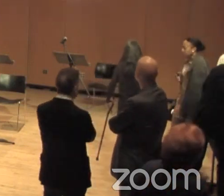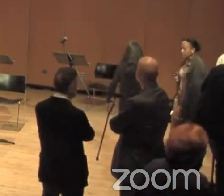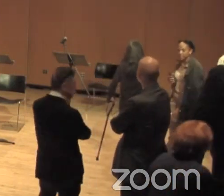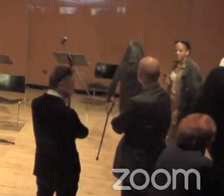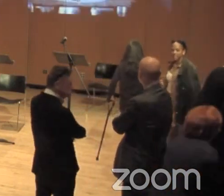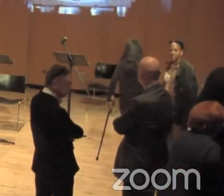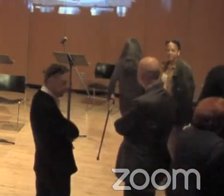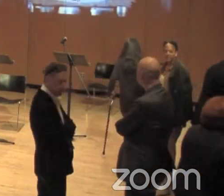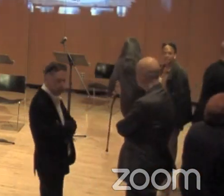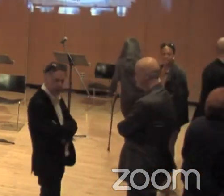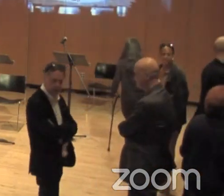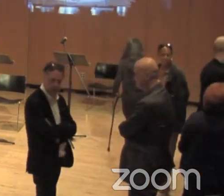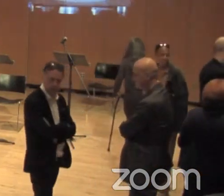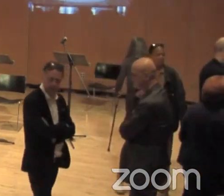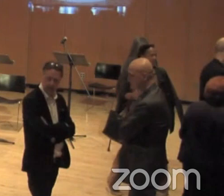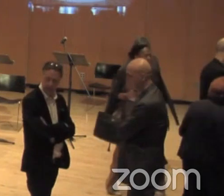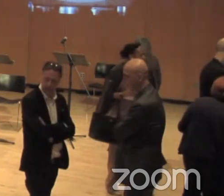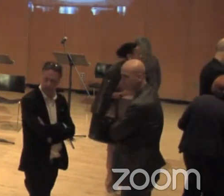e